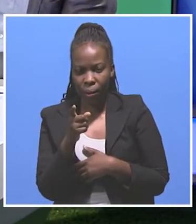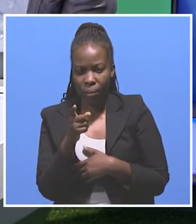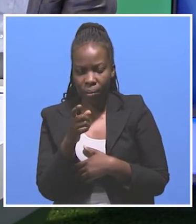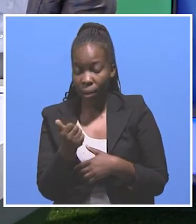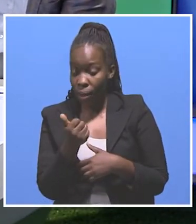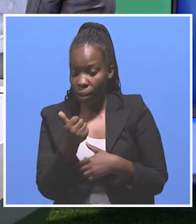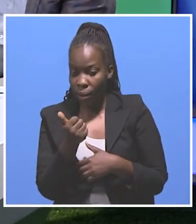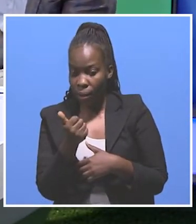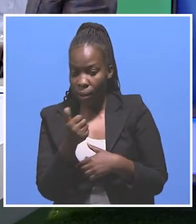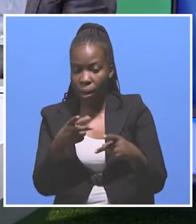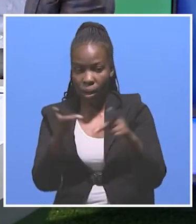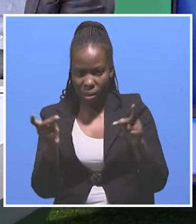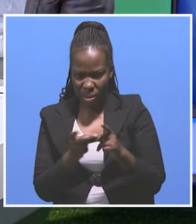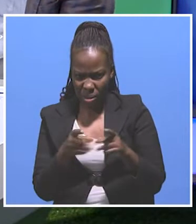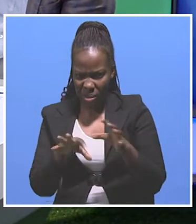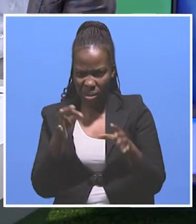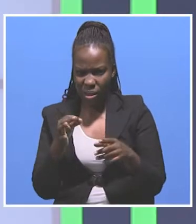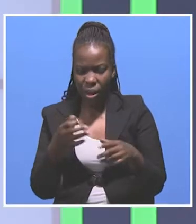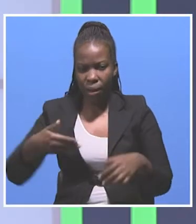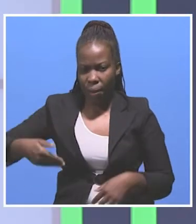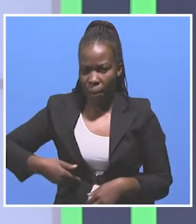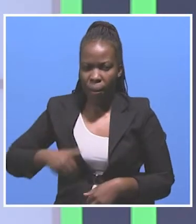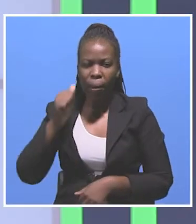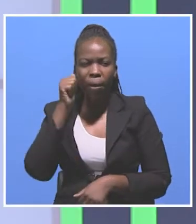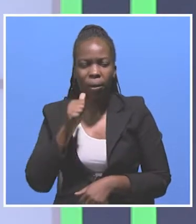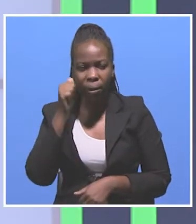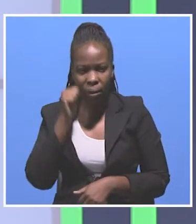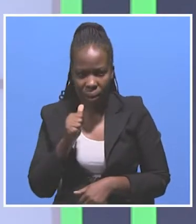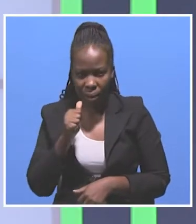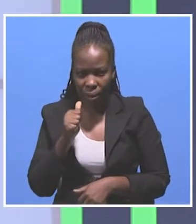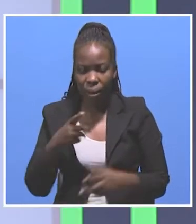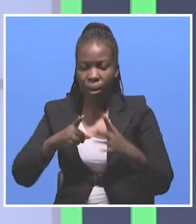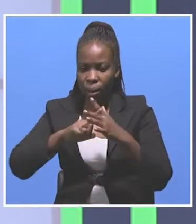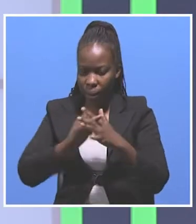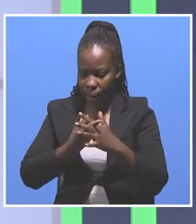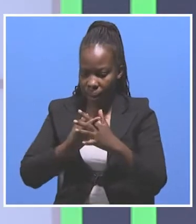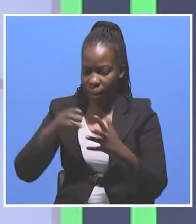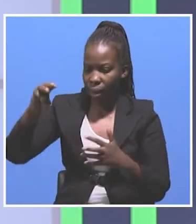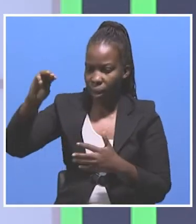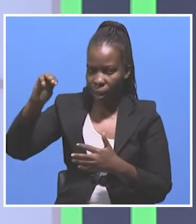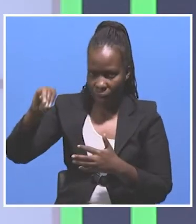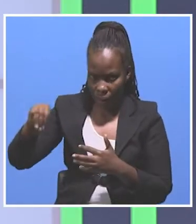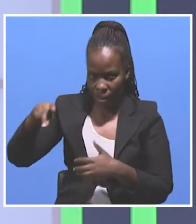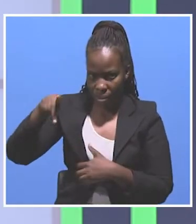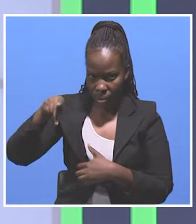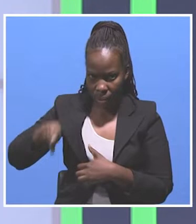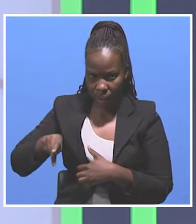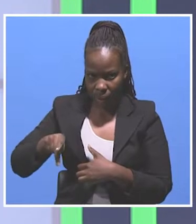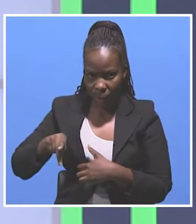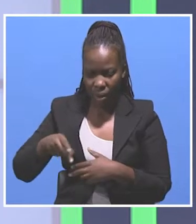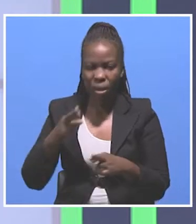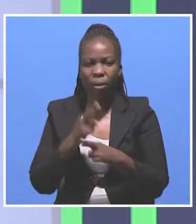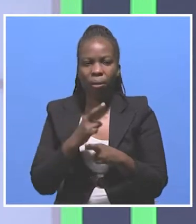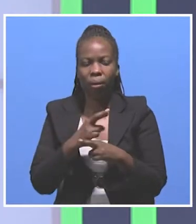when a young girl just reaches puberty, it's like they are ripe for marriage. And